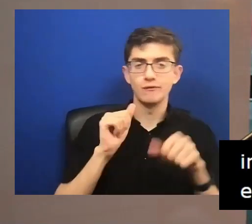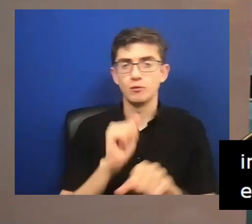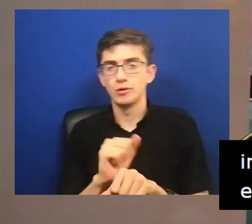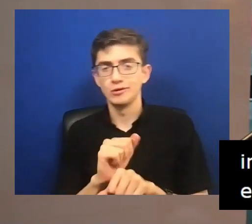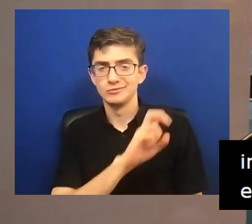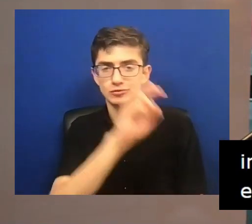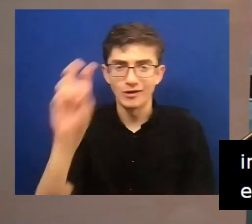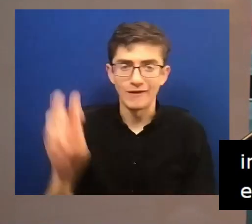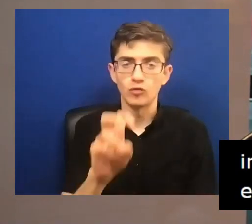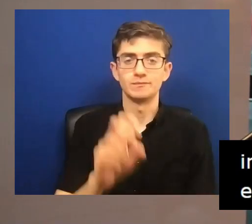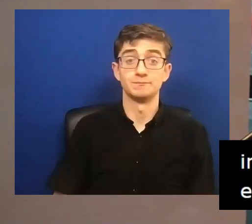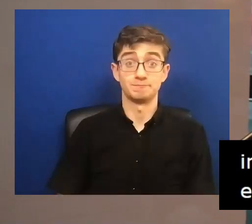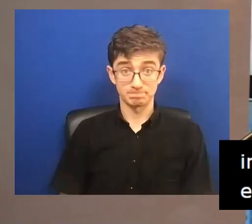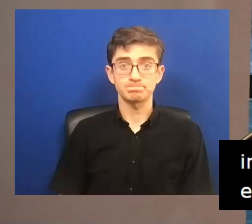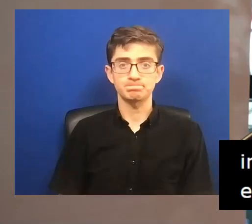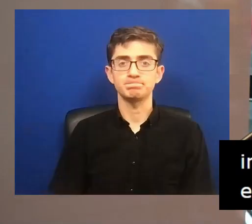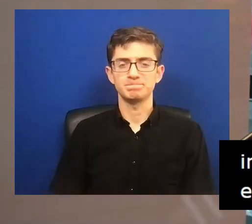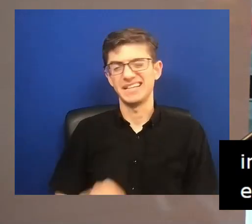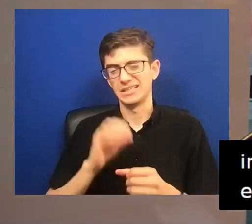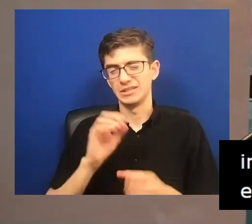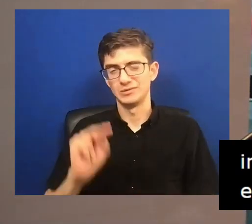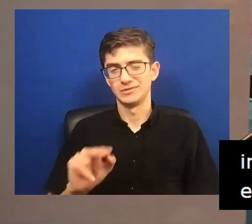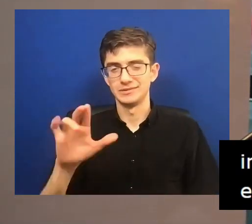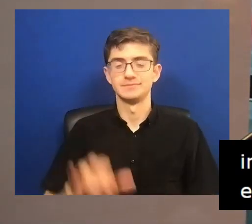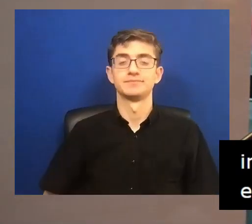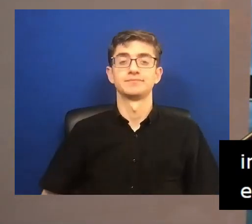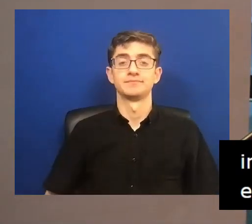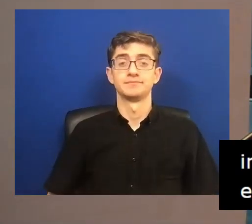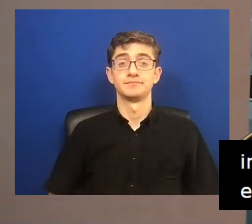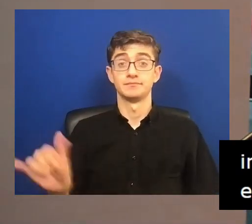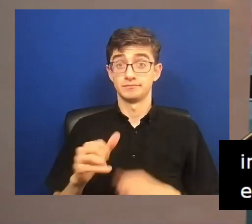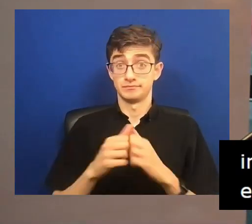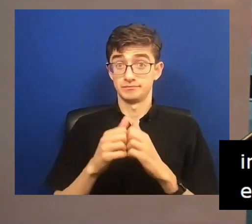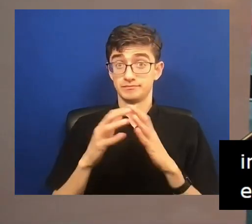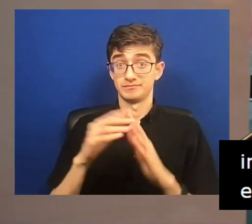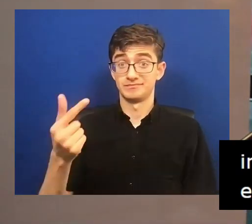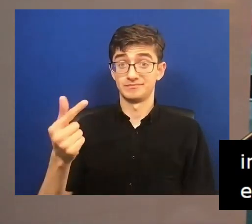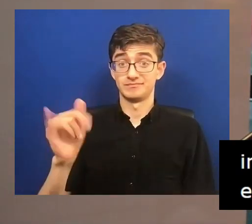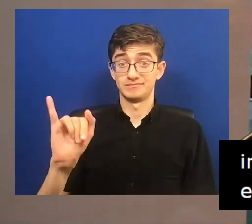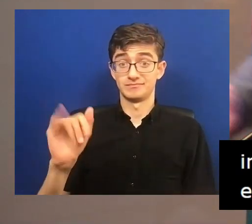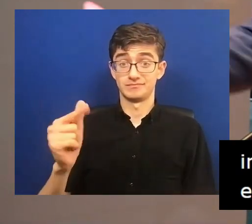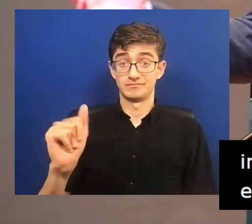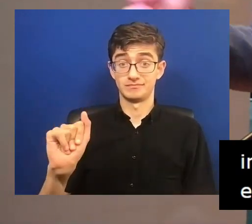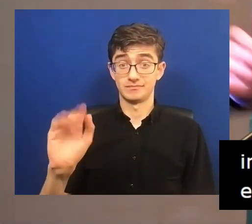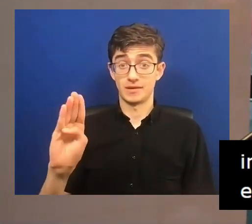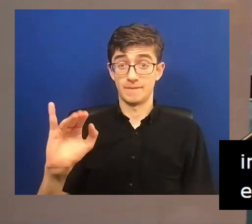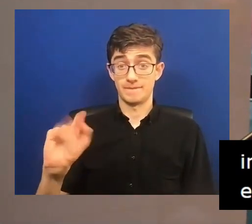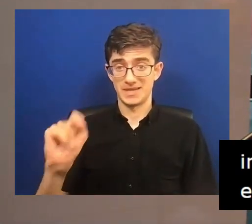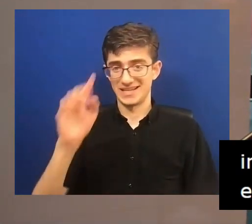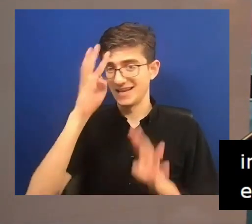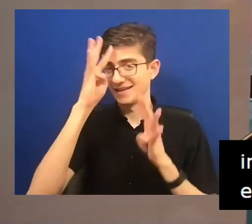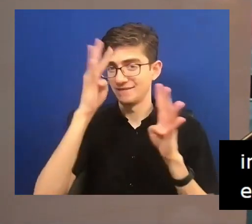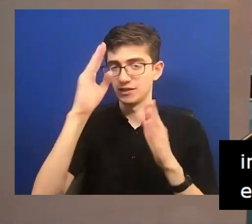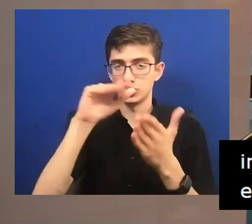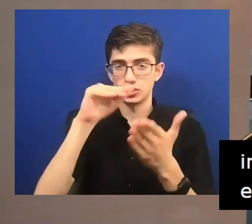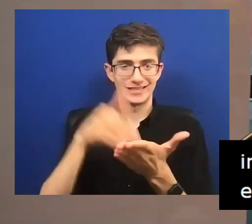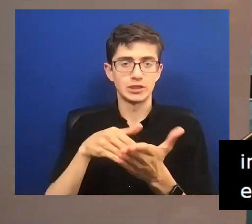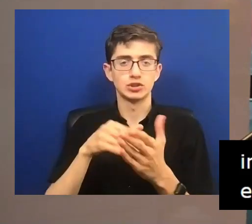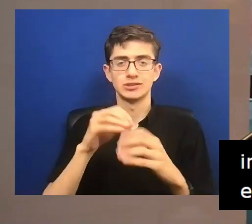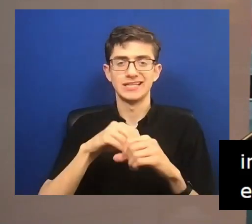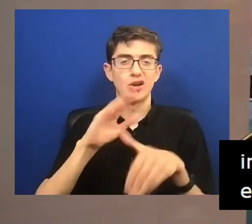past year and a half for the launch of gigabit innovation centers in each of the five boroughs, the first of which originated with Clayton